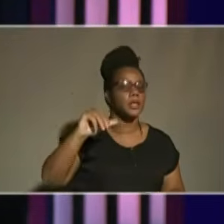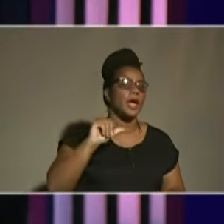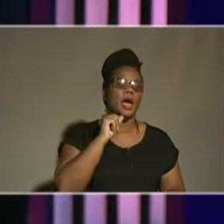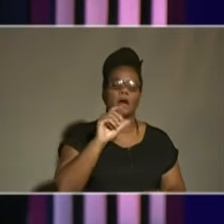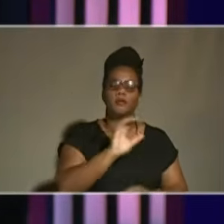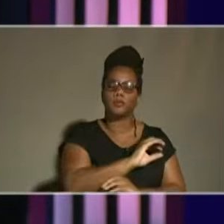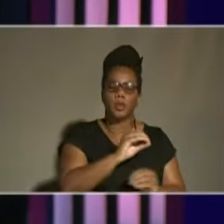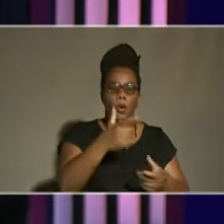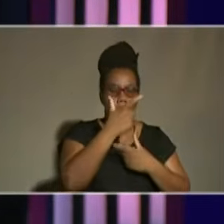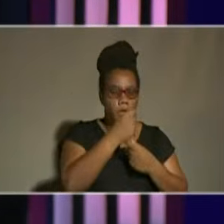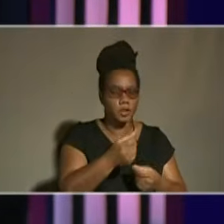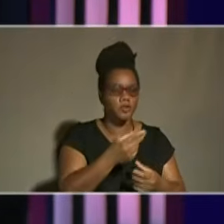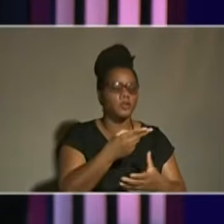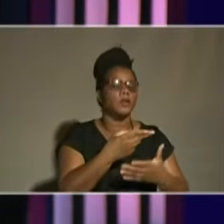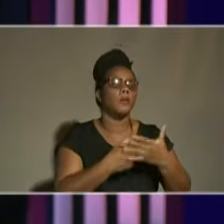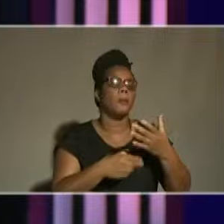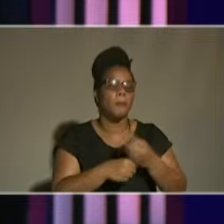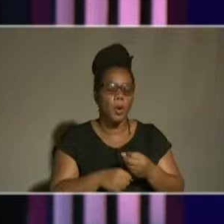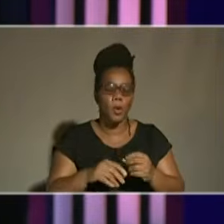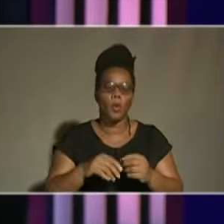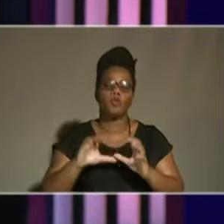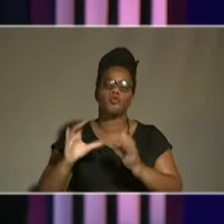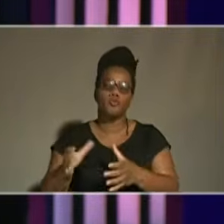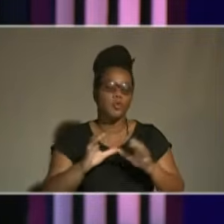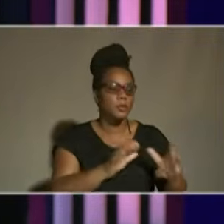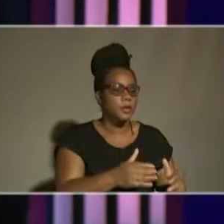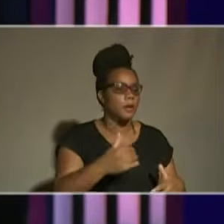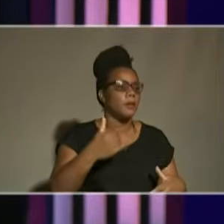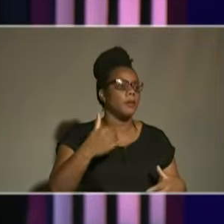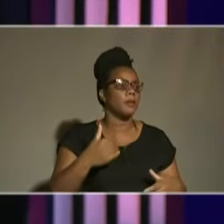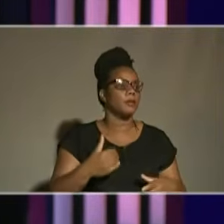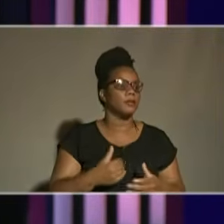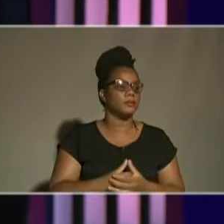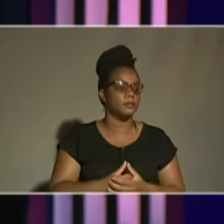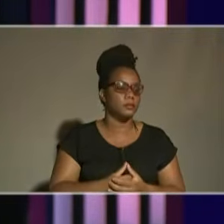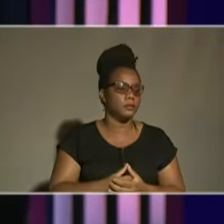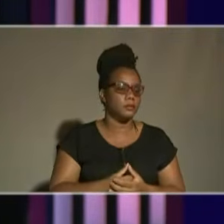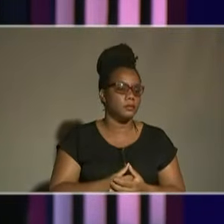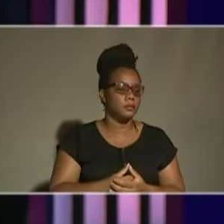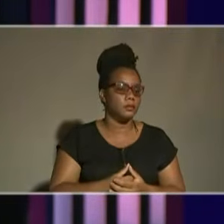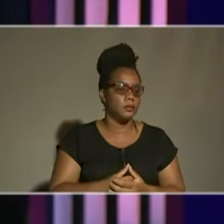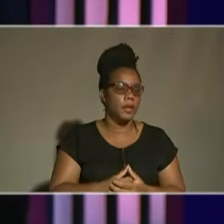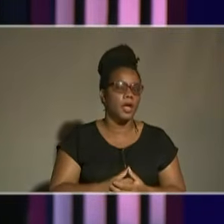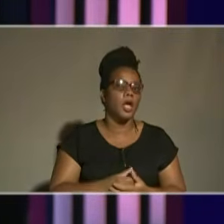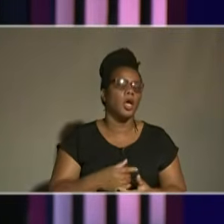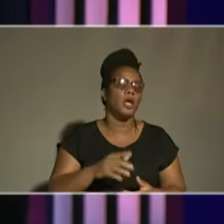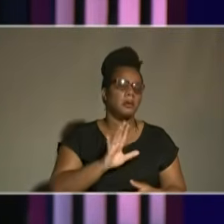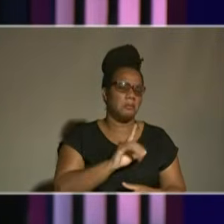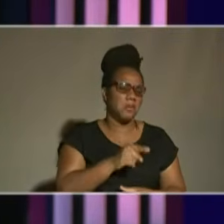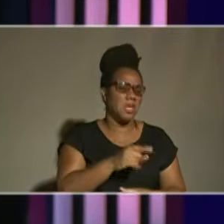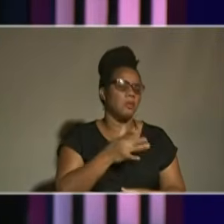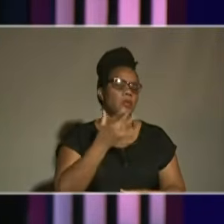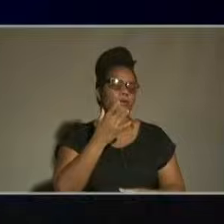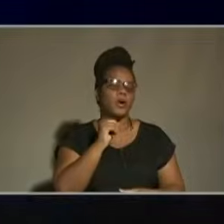bipartisanship. He has strong dictatorial tendencies and really would prefer not to consult